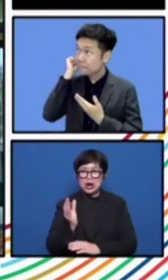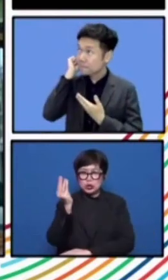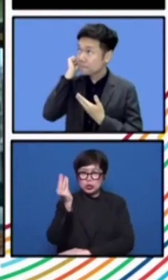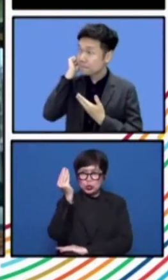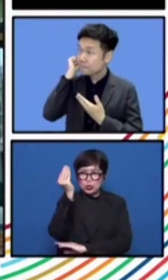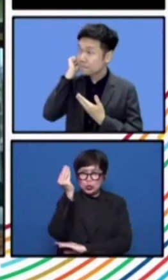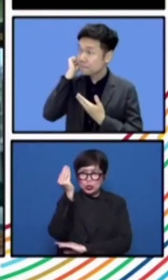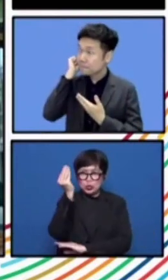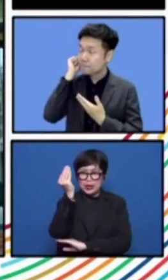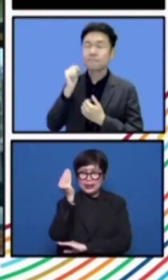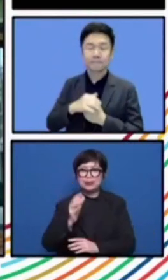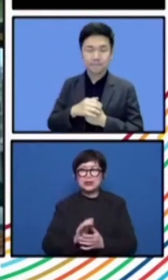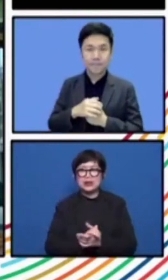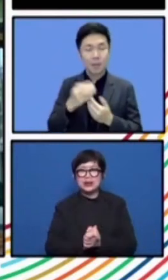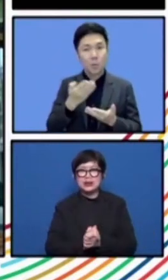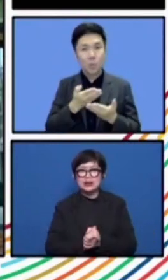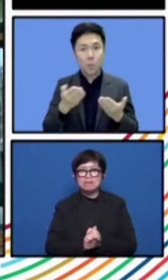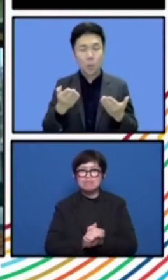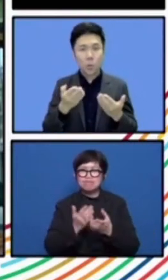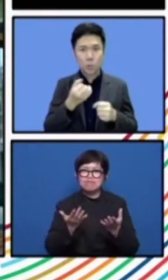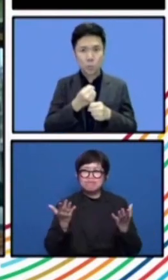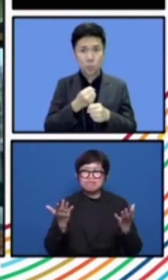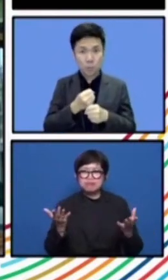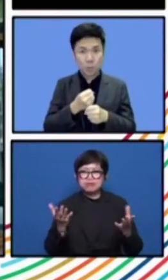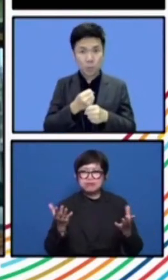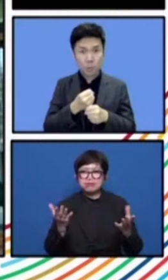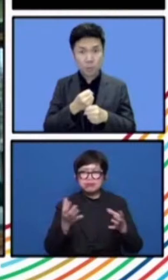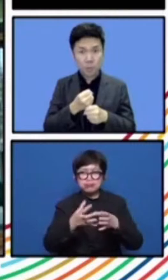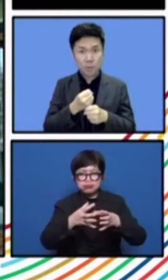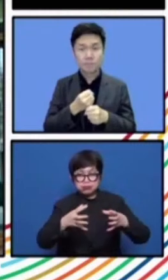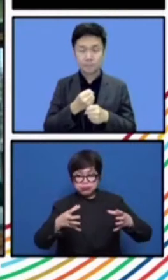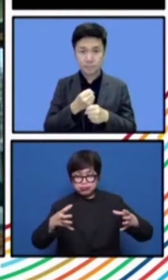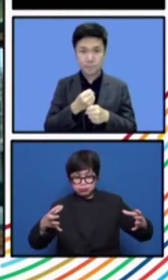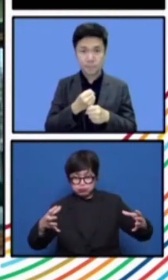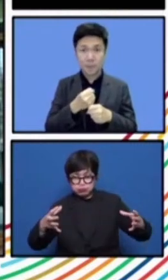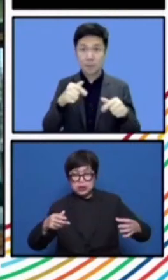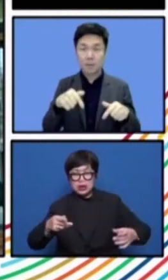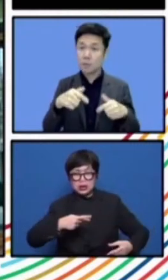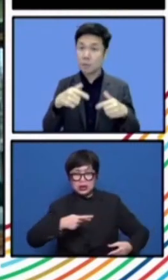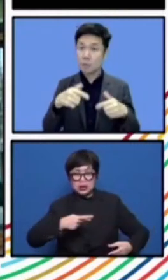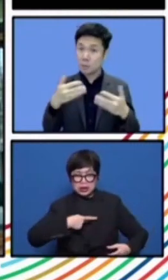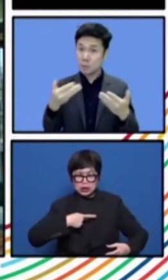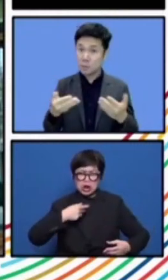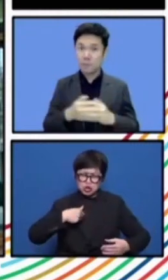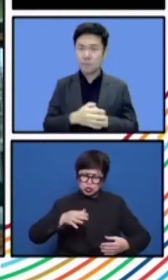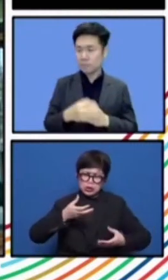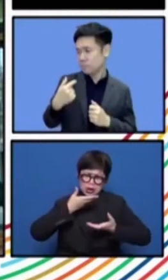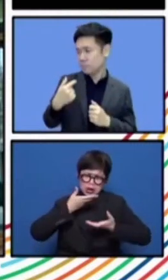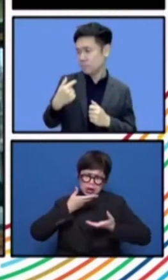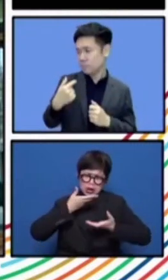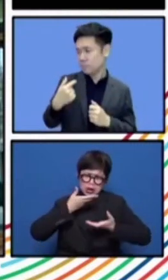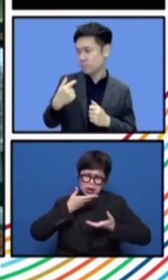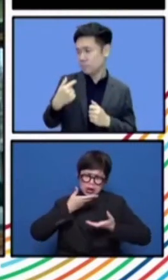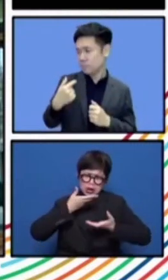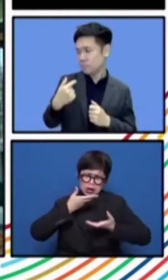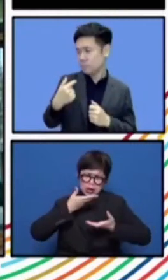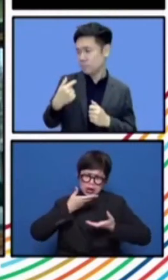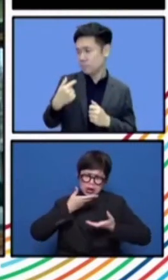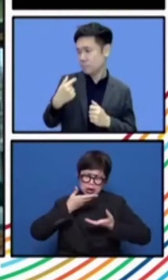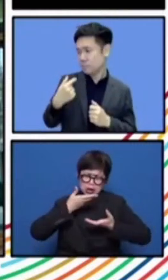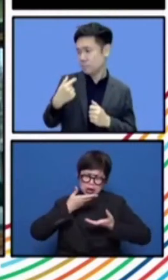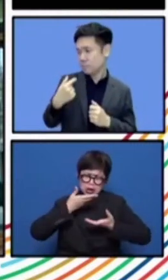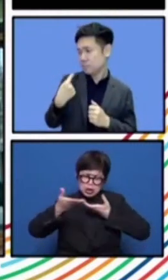development and whatever we discussed yesterday and today all this depend